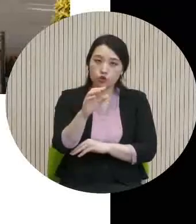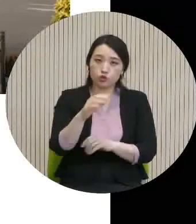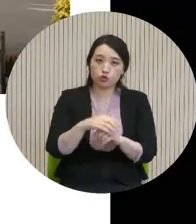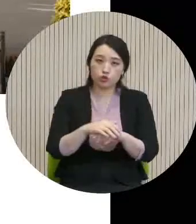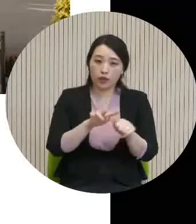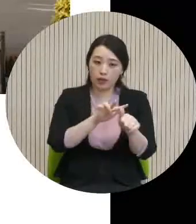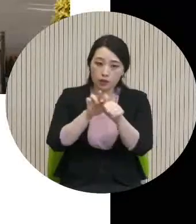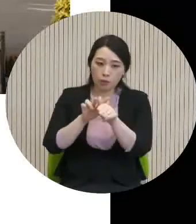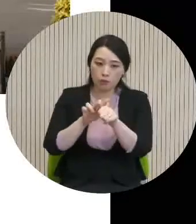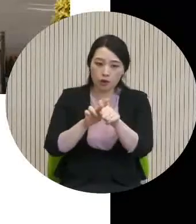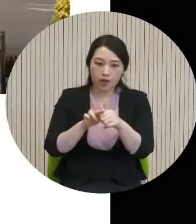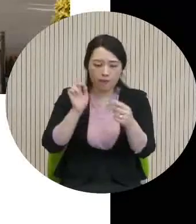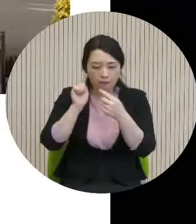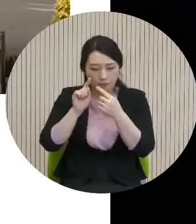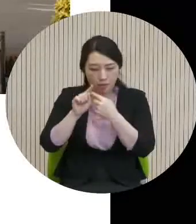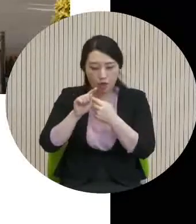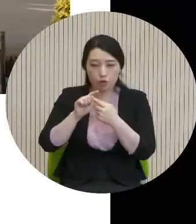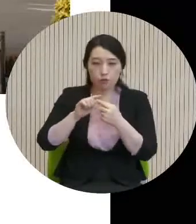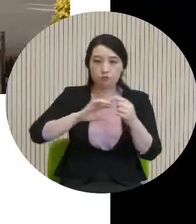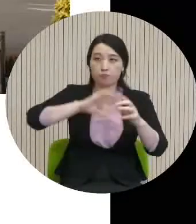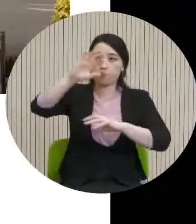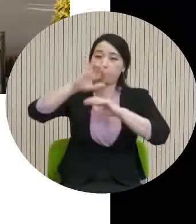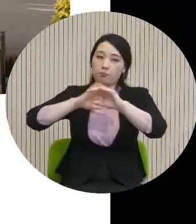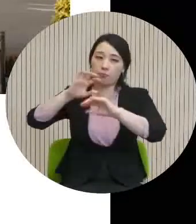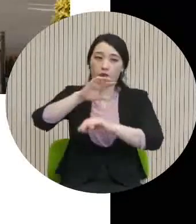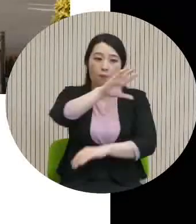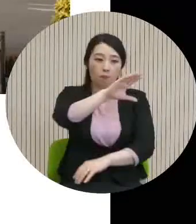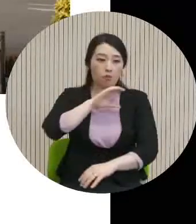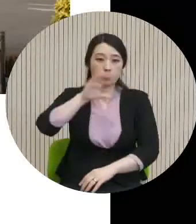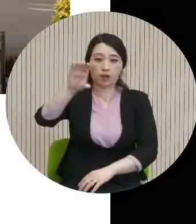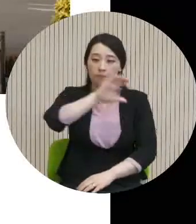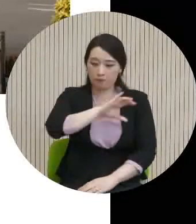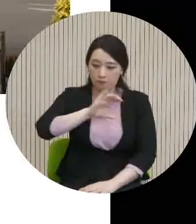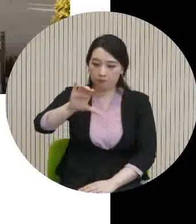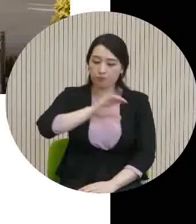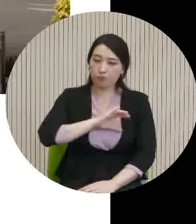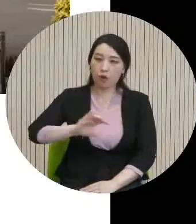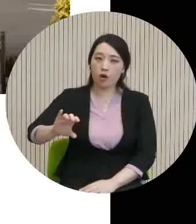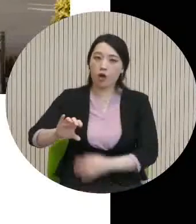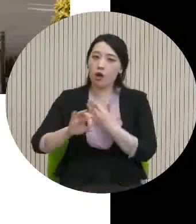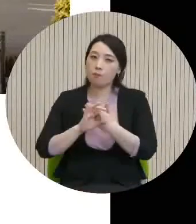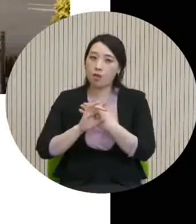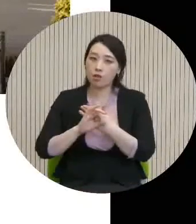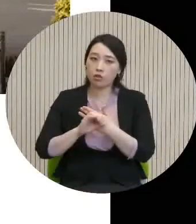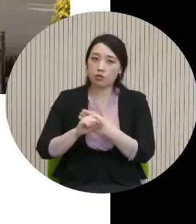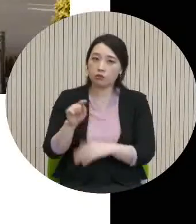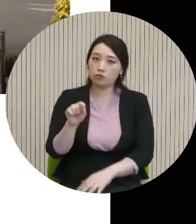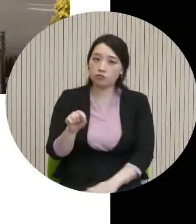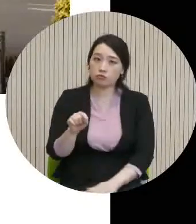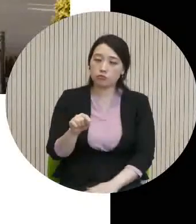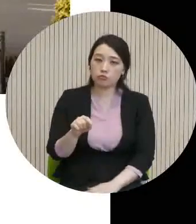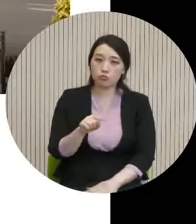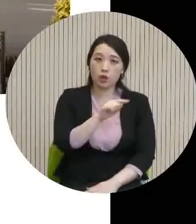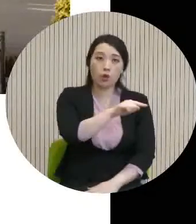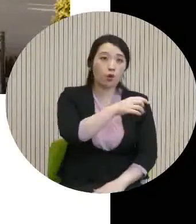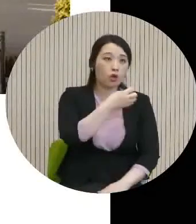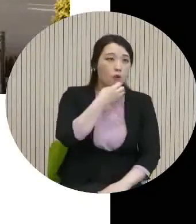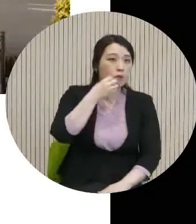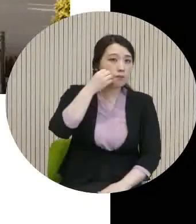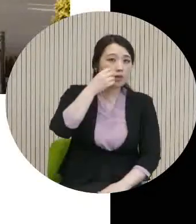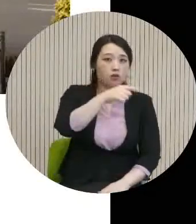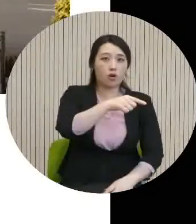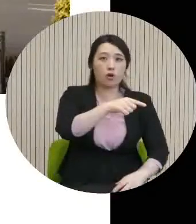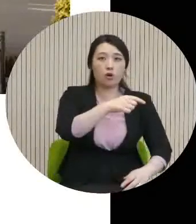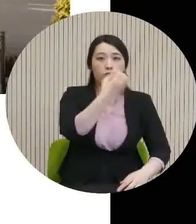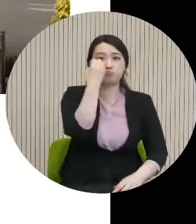else, it would be cannibalizing the original website. It would be doing a great disservice